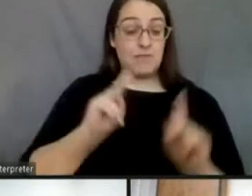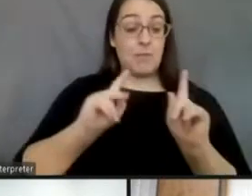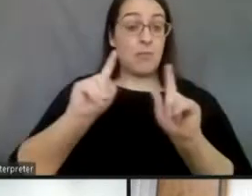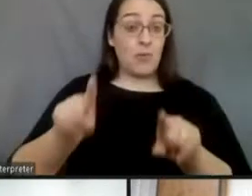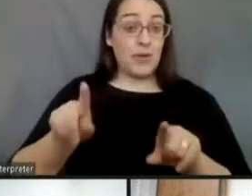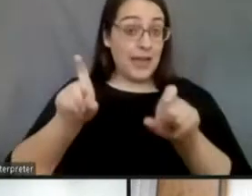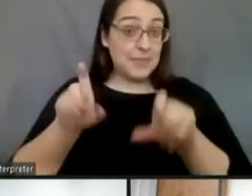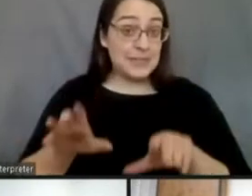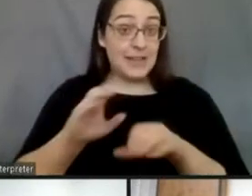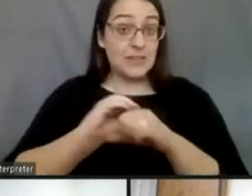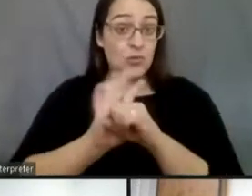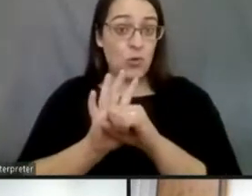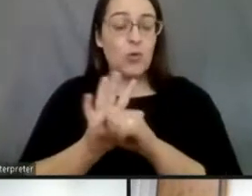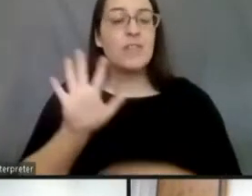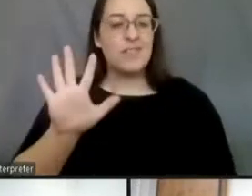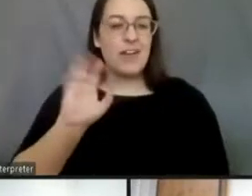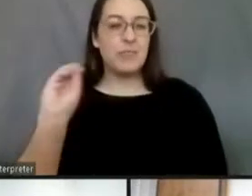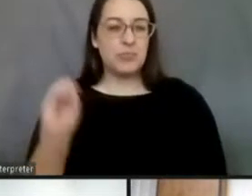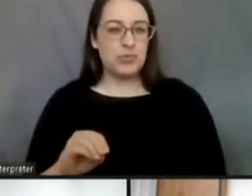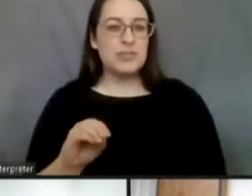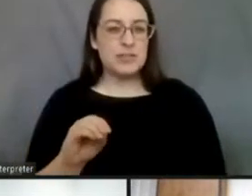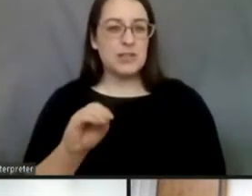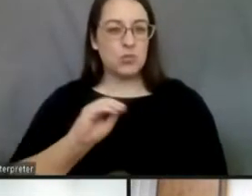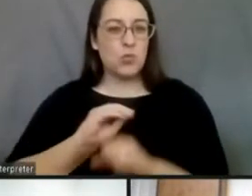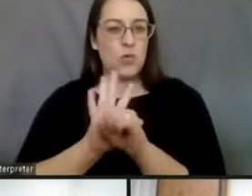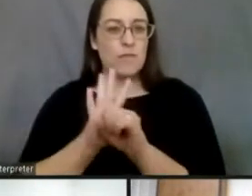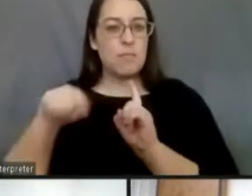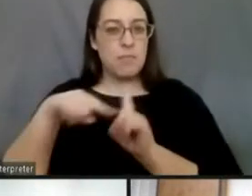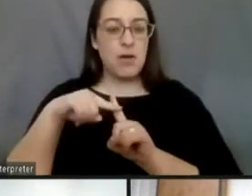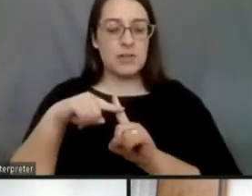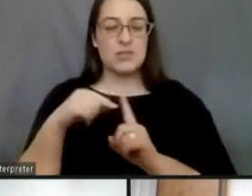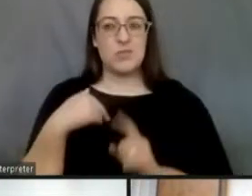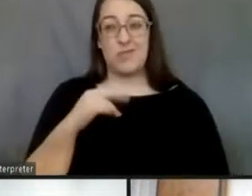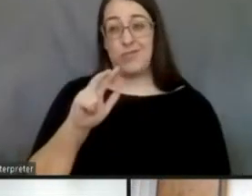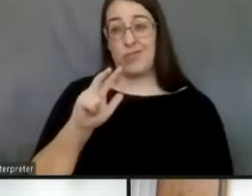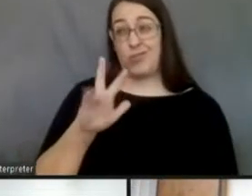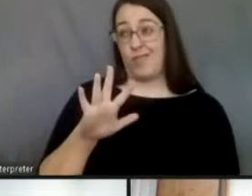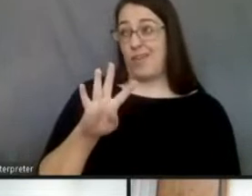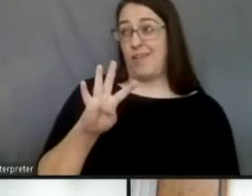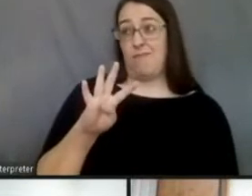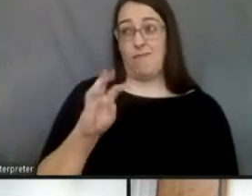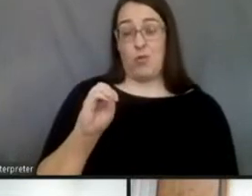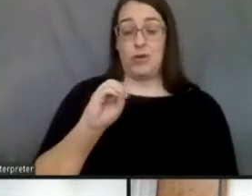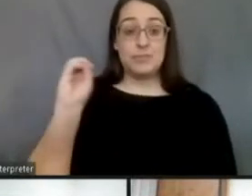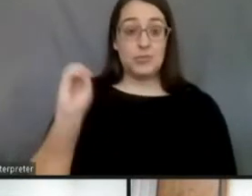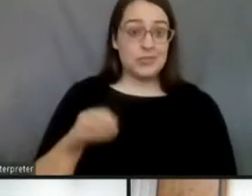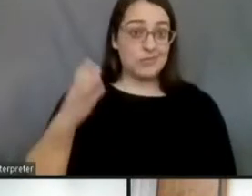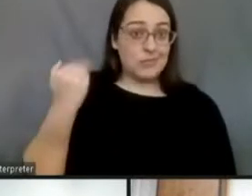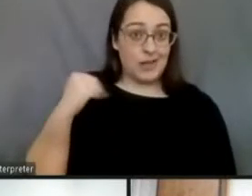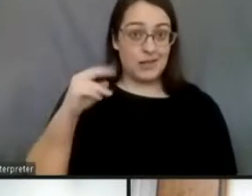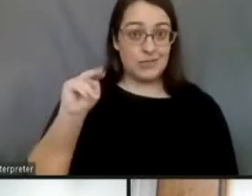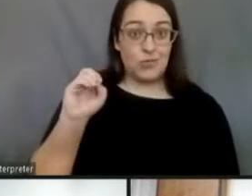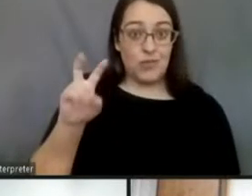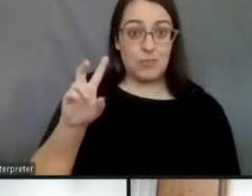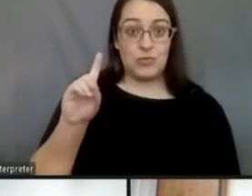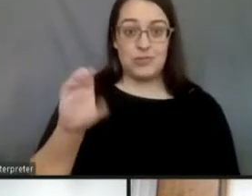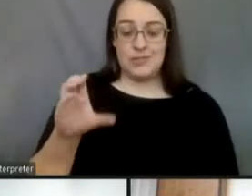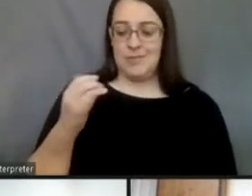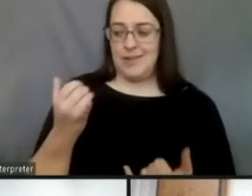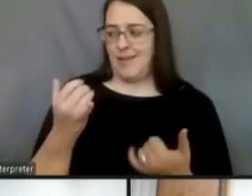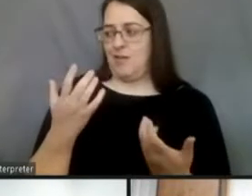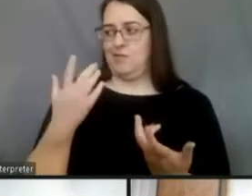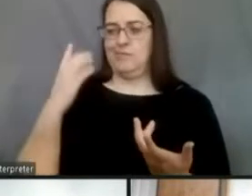positive for COVID. Now, that's huge because, again, we were up 35 to 40% back in November and December. We've been down to as low as 1